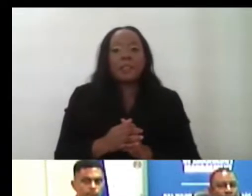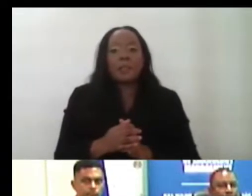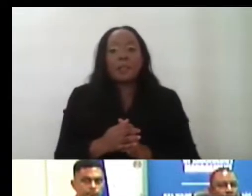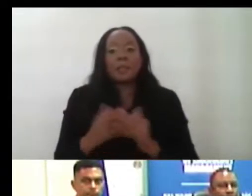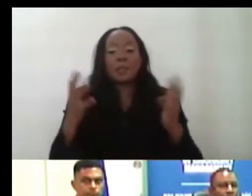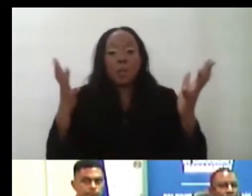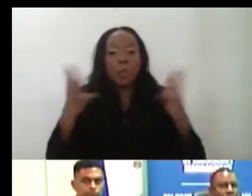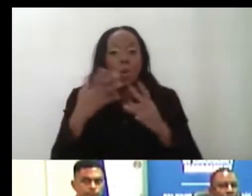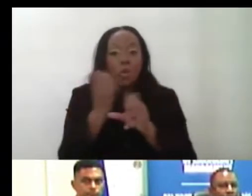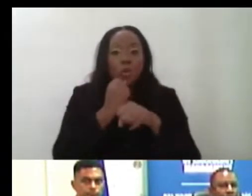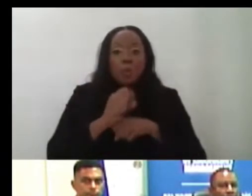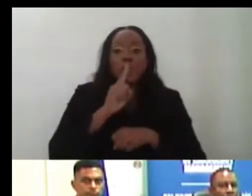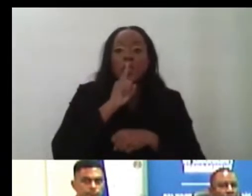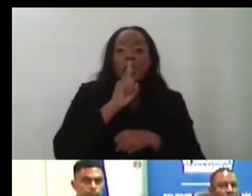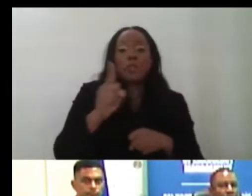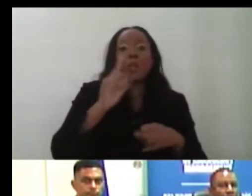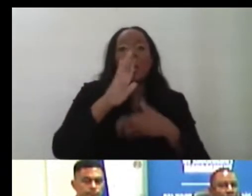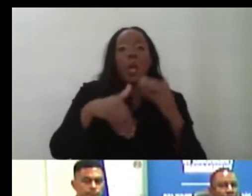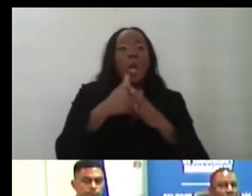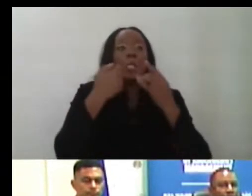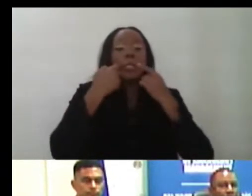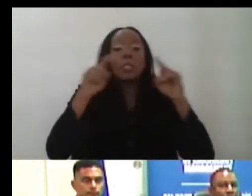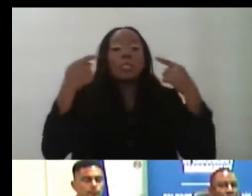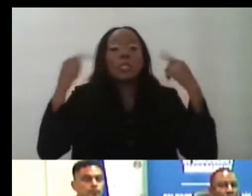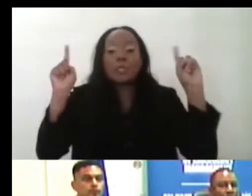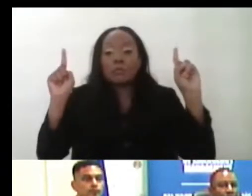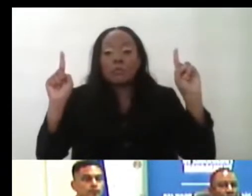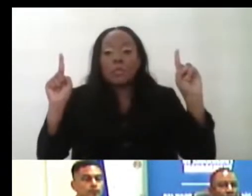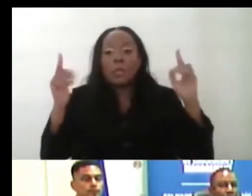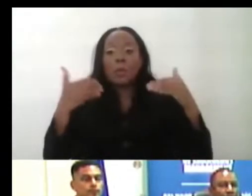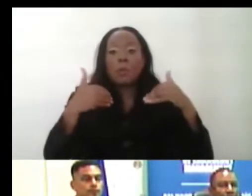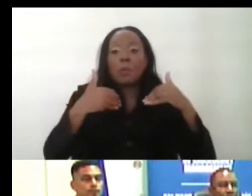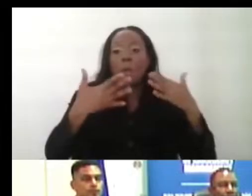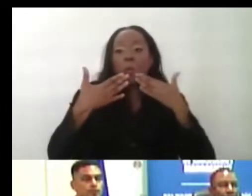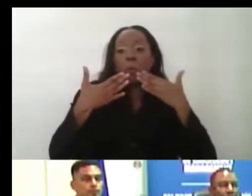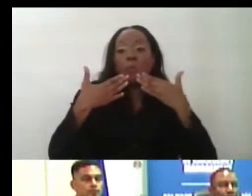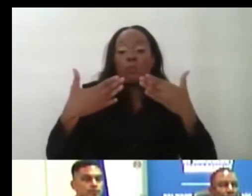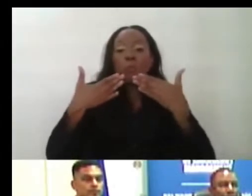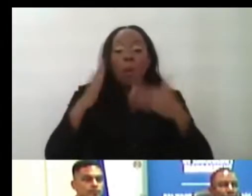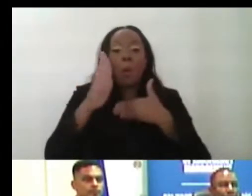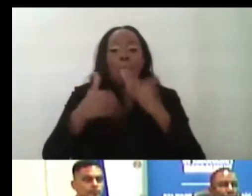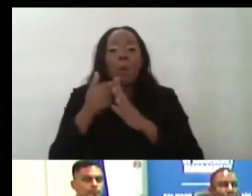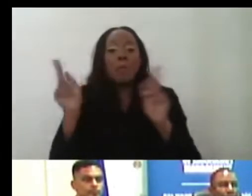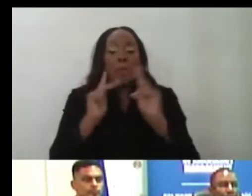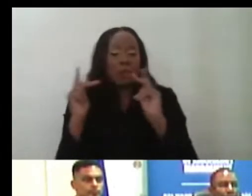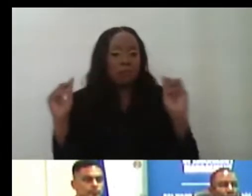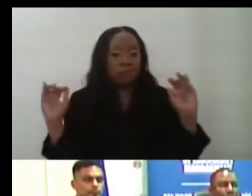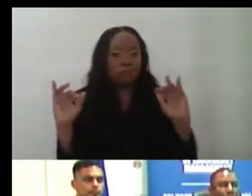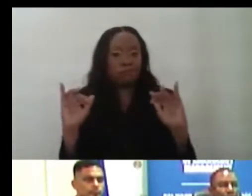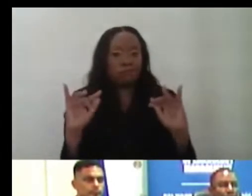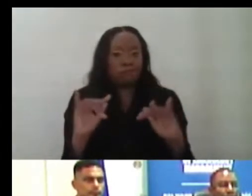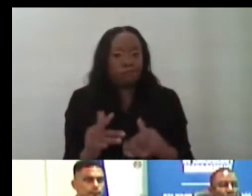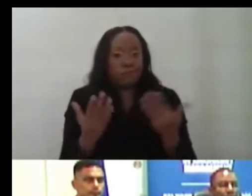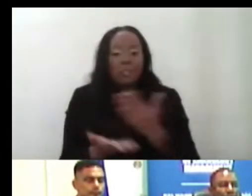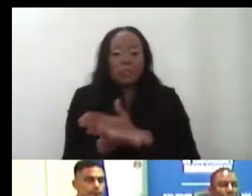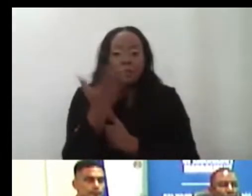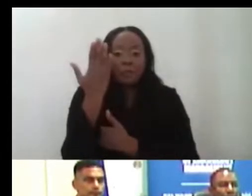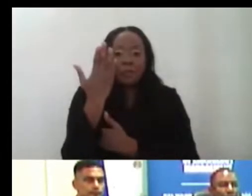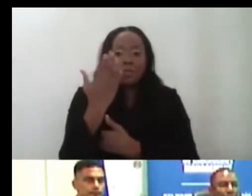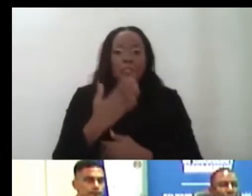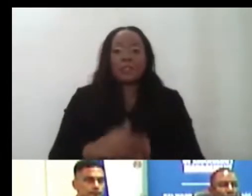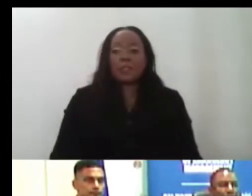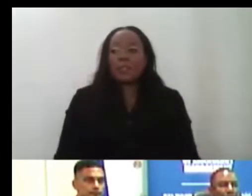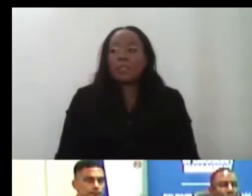success, to our work program in one way or another, and I want to thank you all for being here this morning. One such